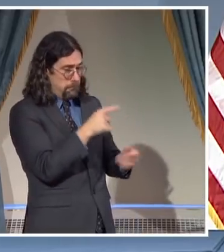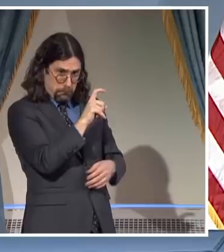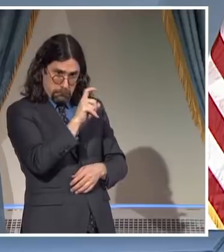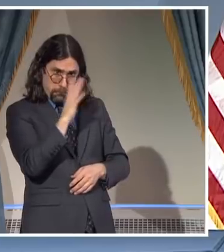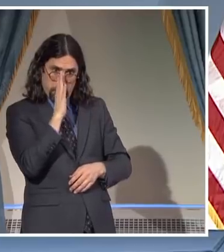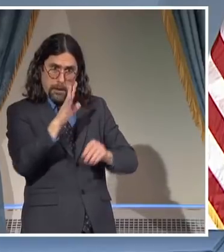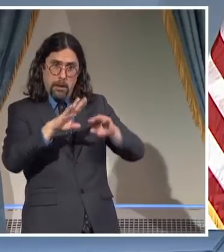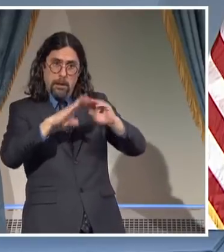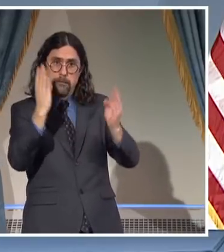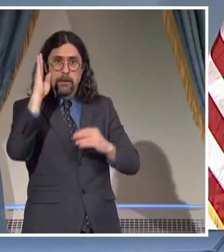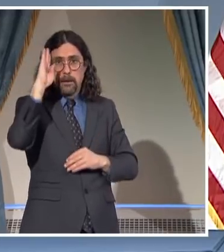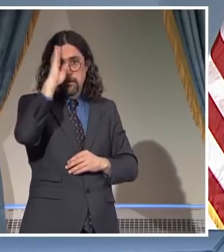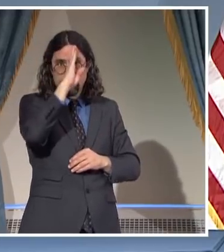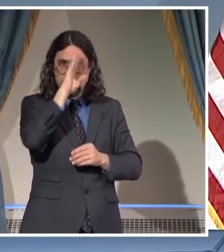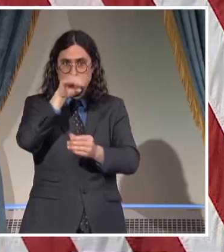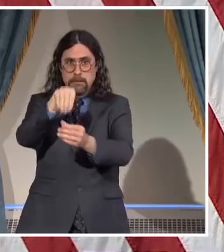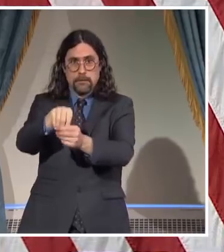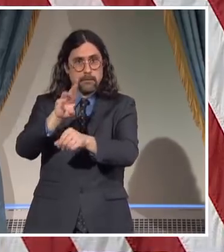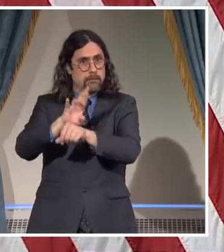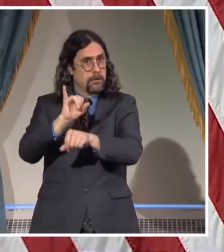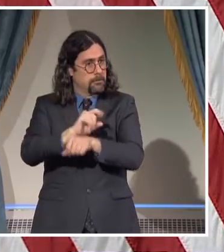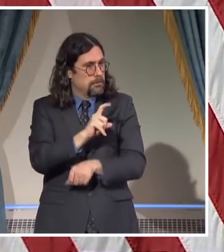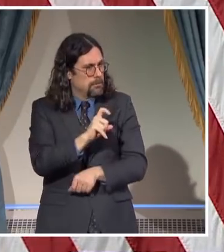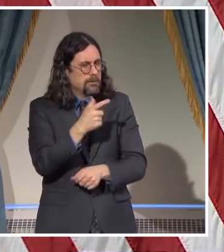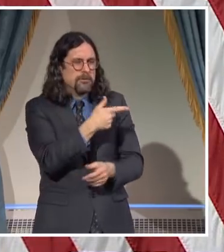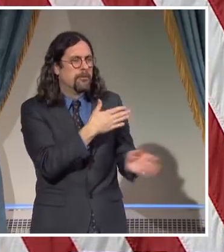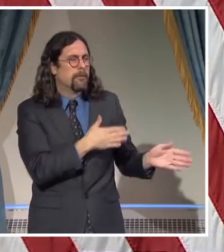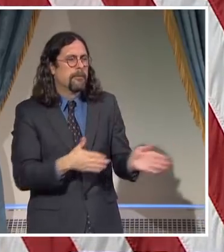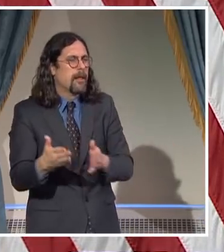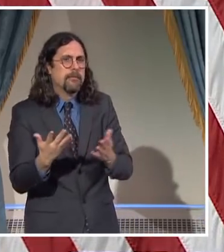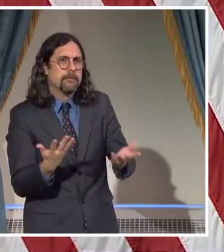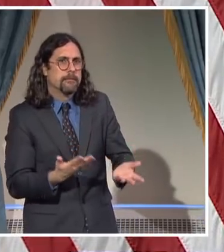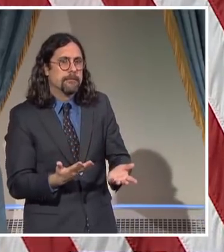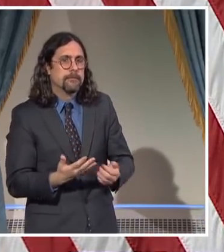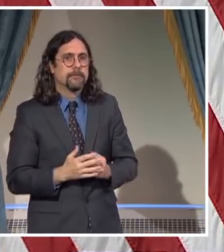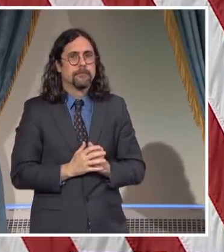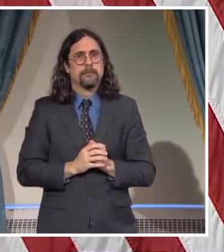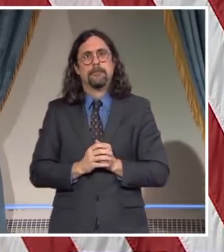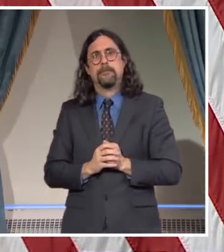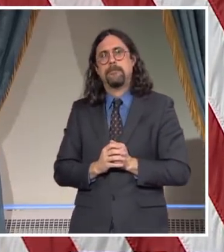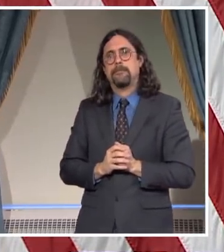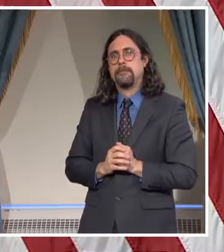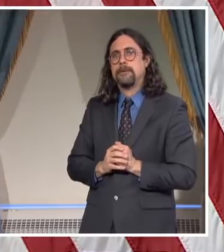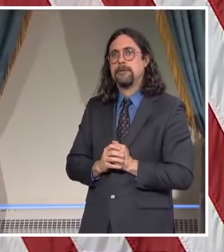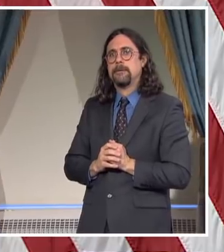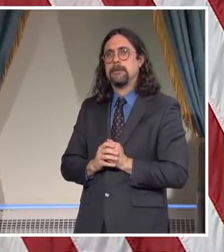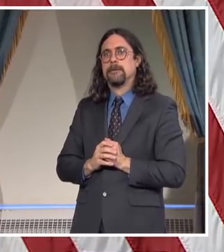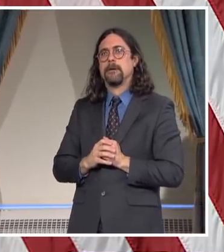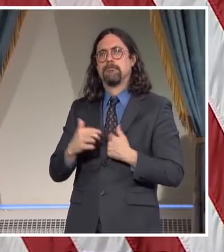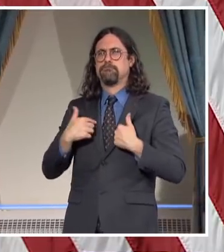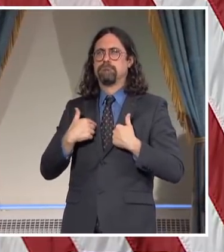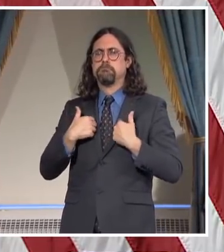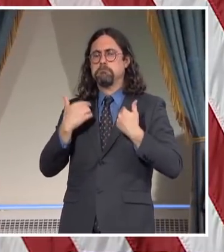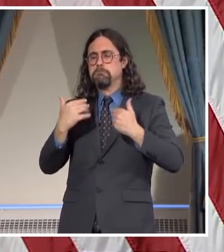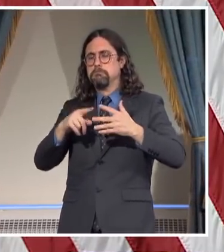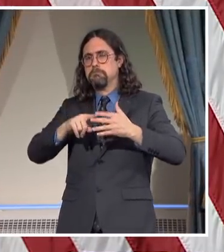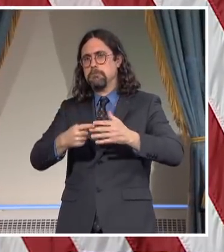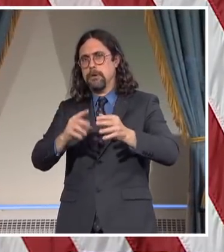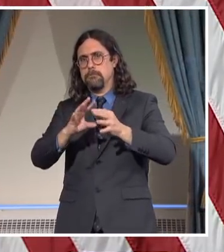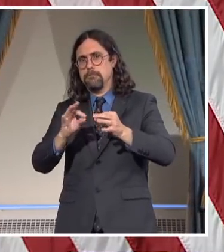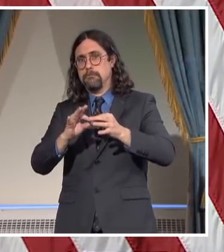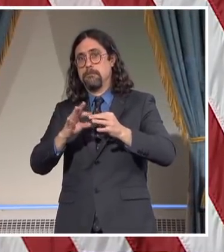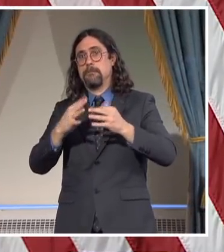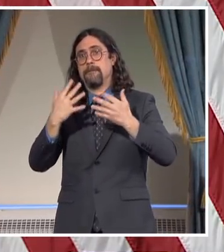I'll start, and then Dr. Katz will, who obviously H&H runs correctional health, so